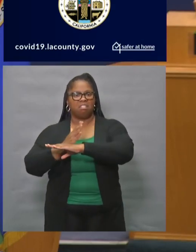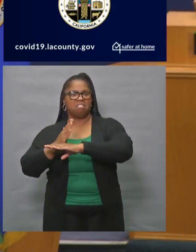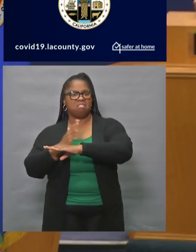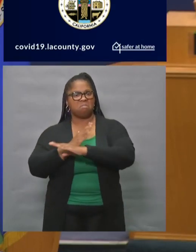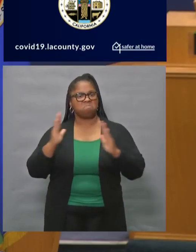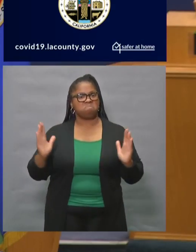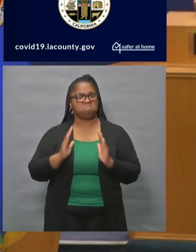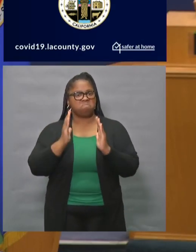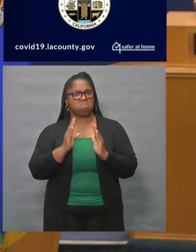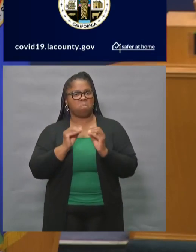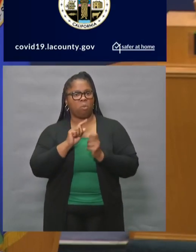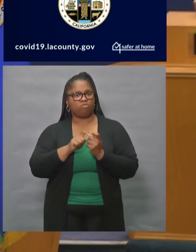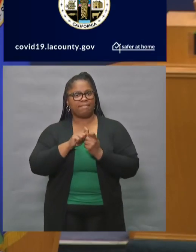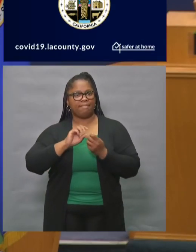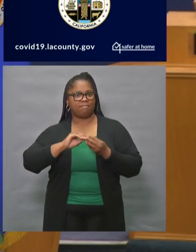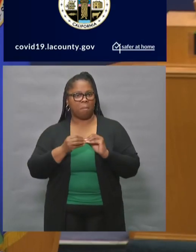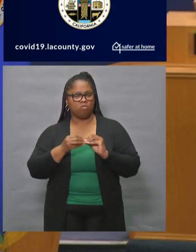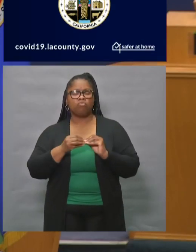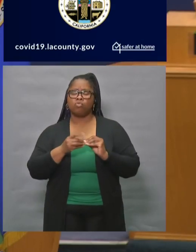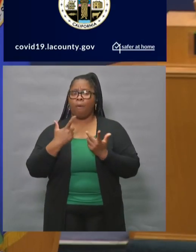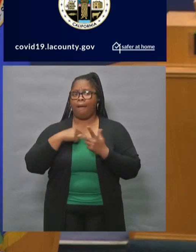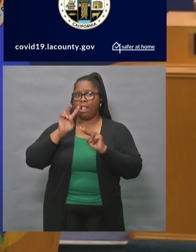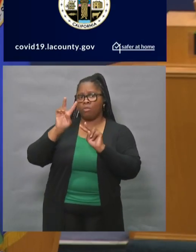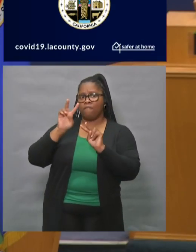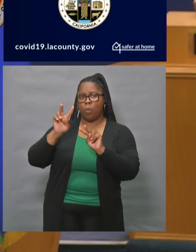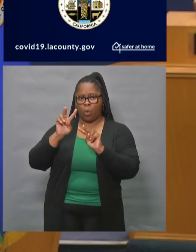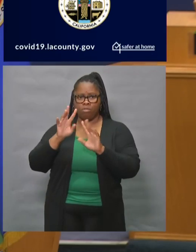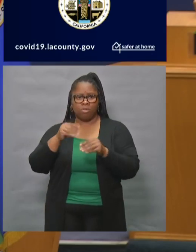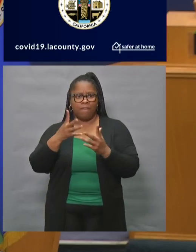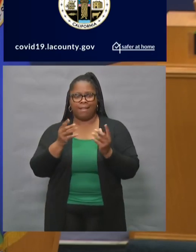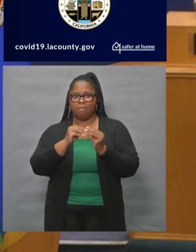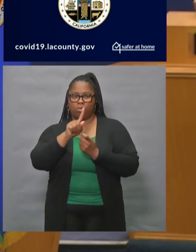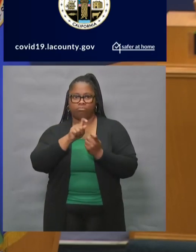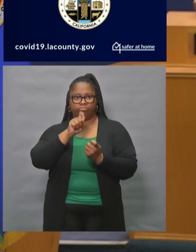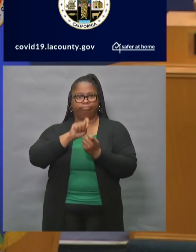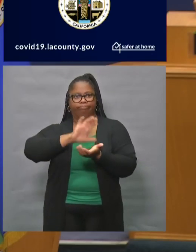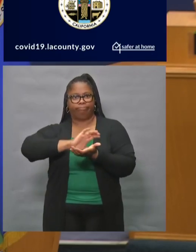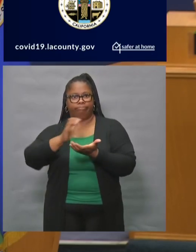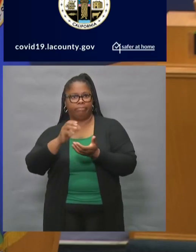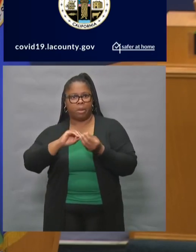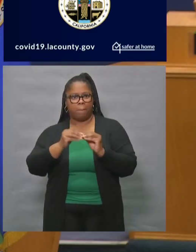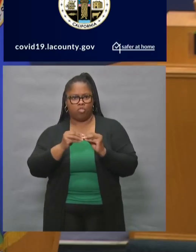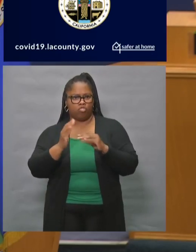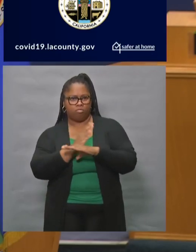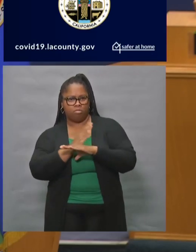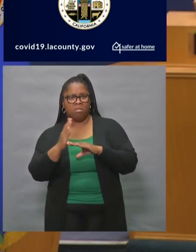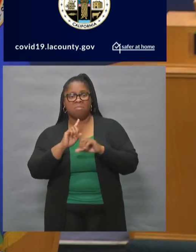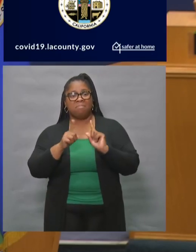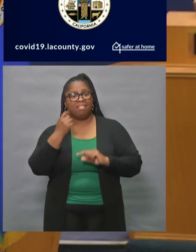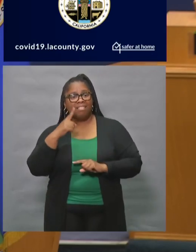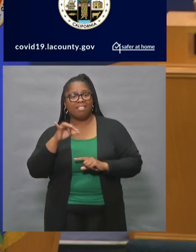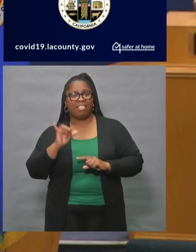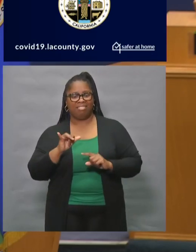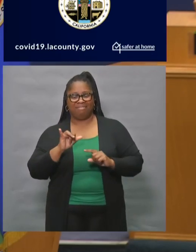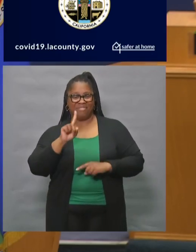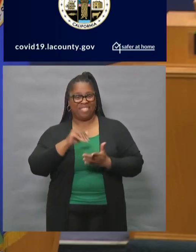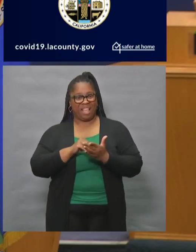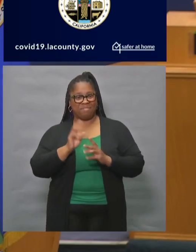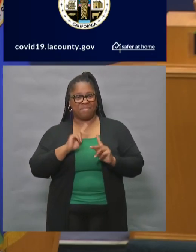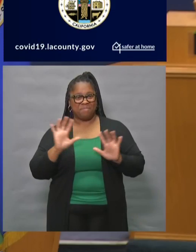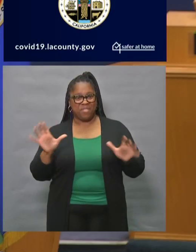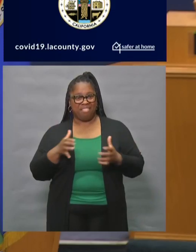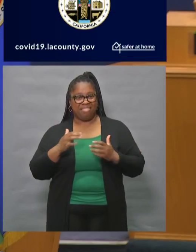look forward to being able to get to a more exact number, but, you know, given the sample size and the fact that